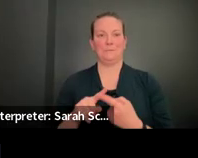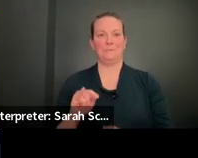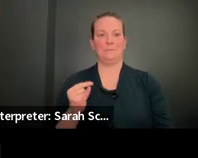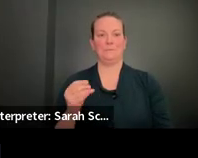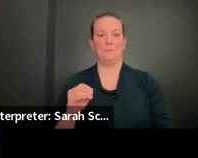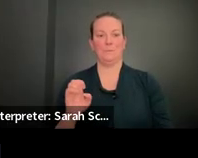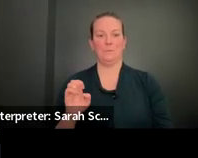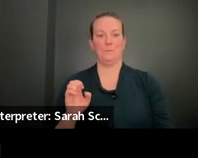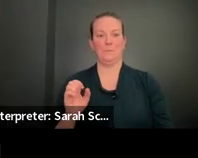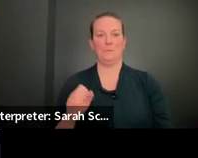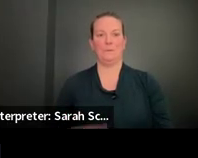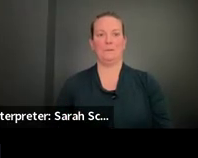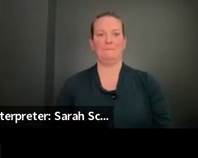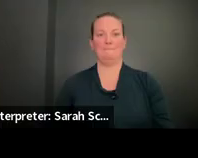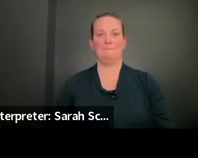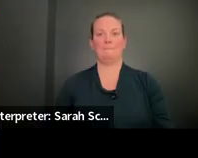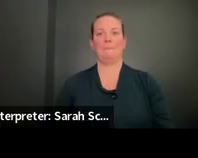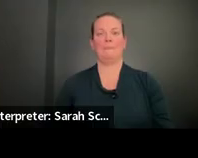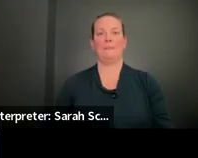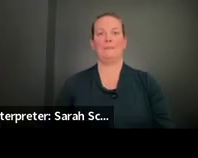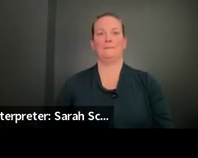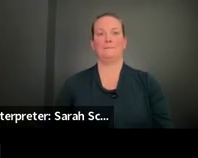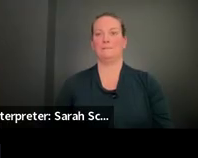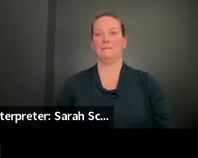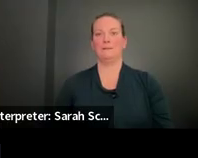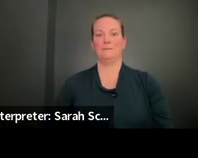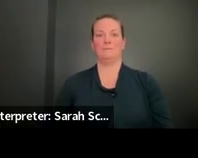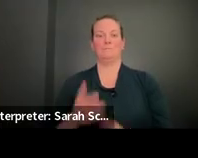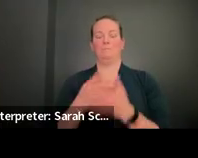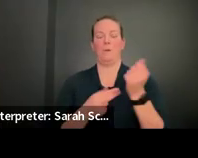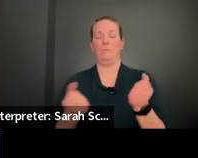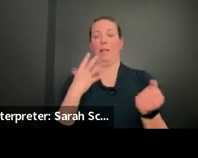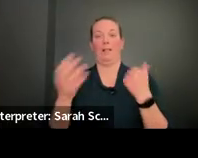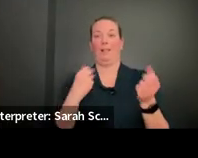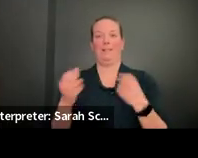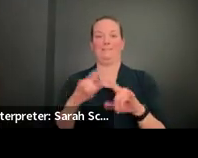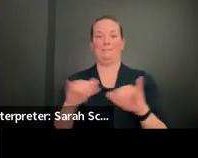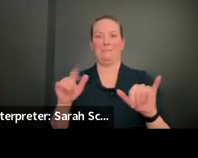Whoops. Yeah, aspetta, you have to stop one of them, Joe, otherwise it's too much signing.